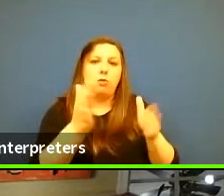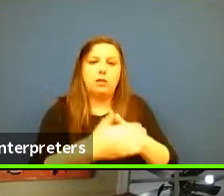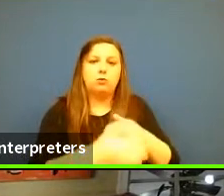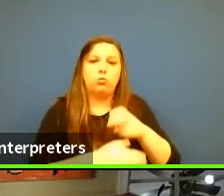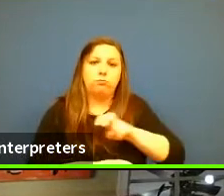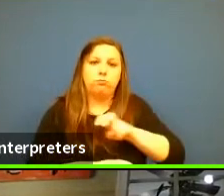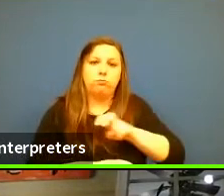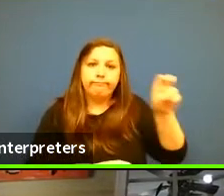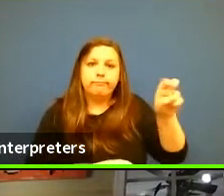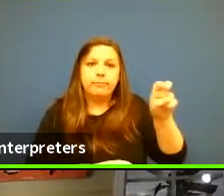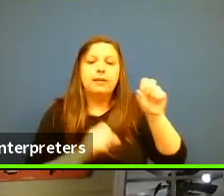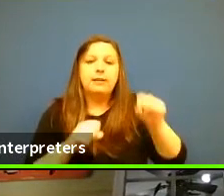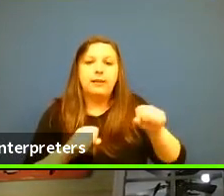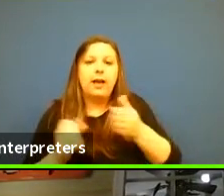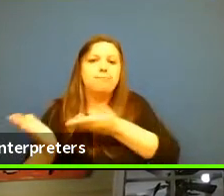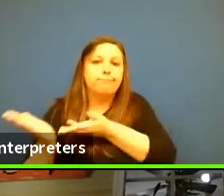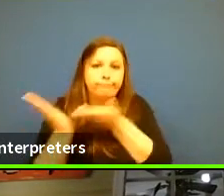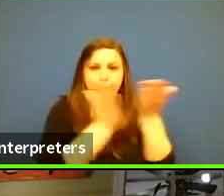next class.